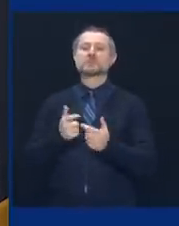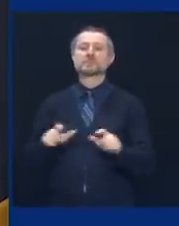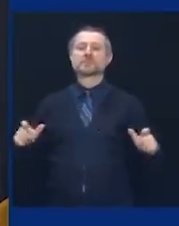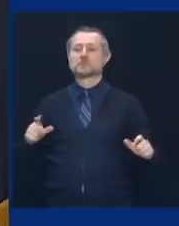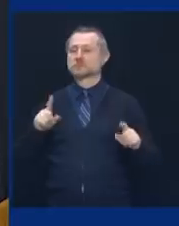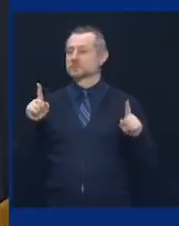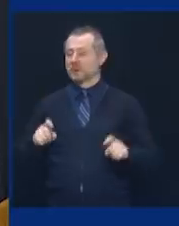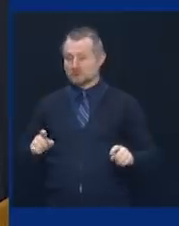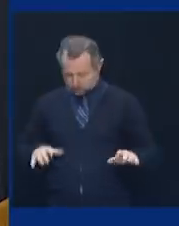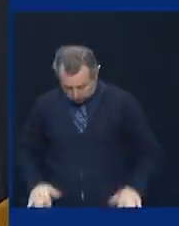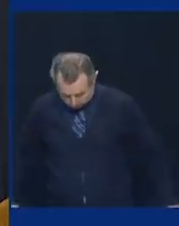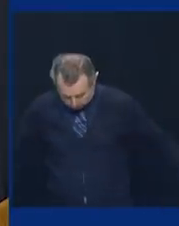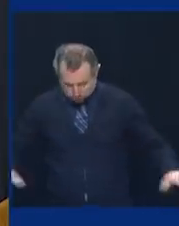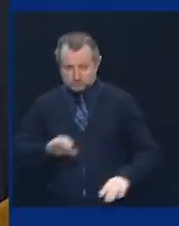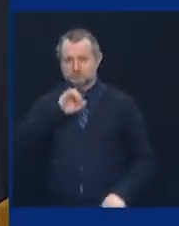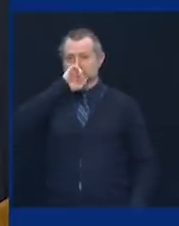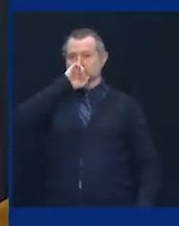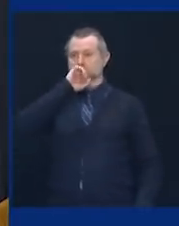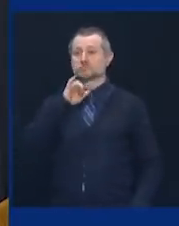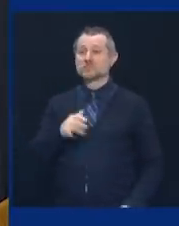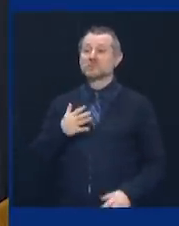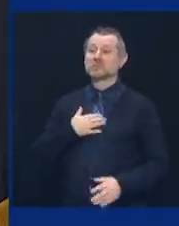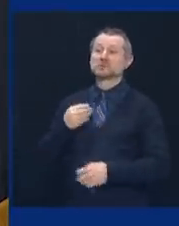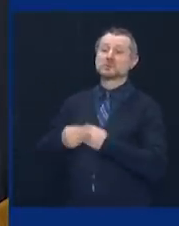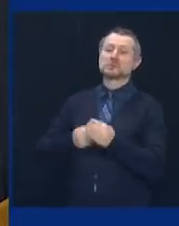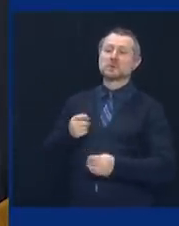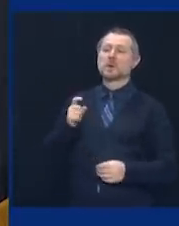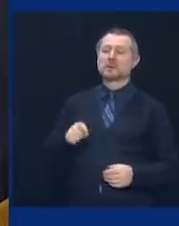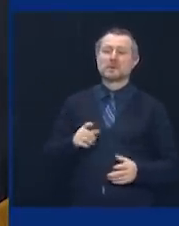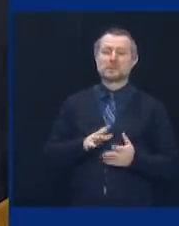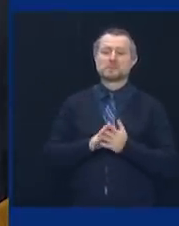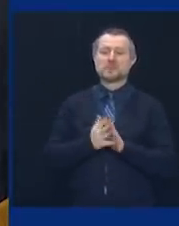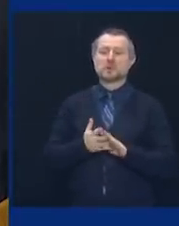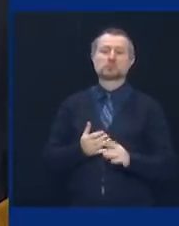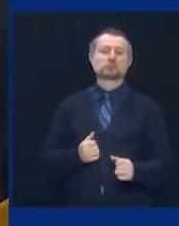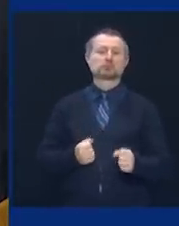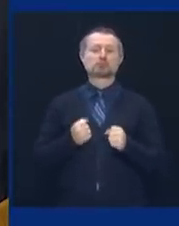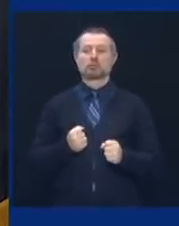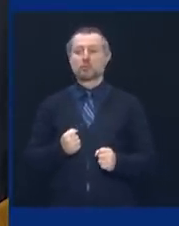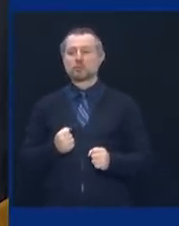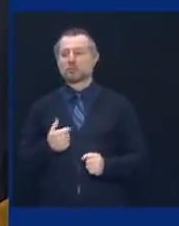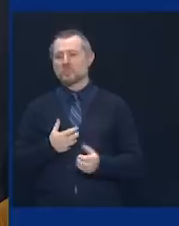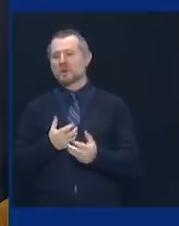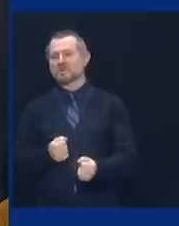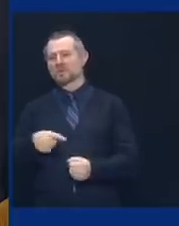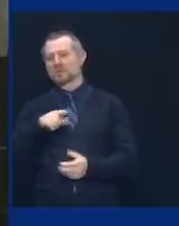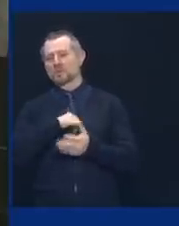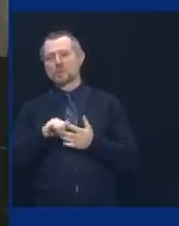forges that generation. And I think we're going to be the better for it. Questions?